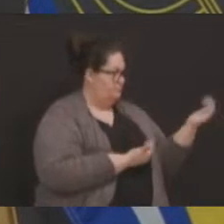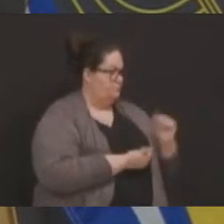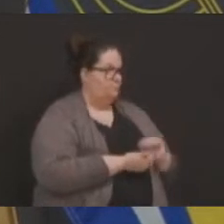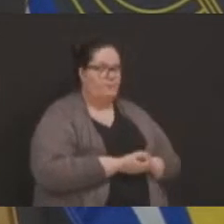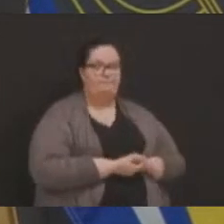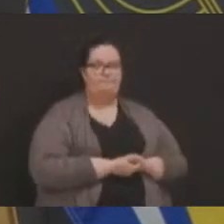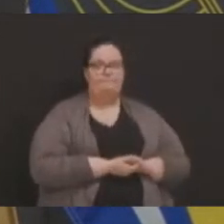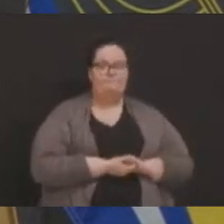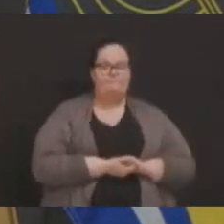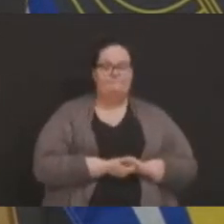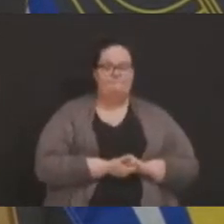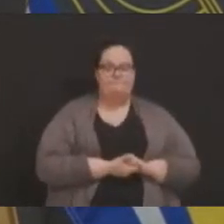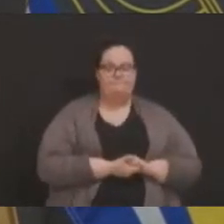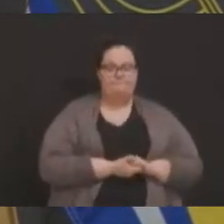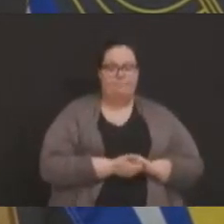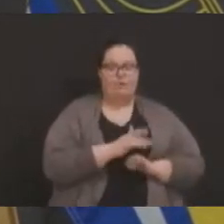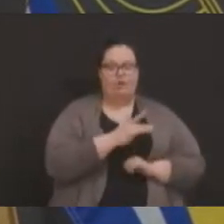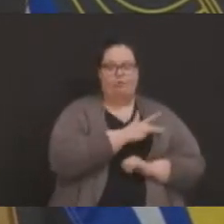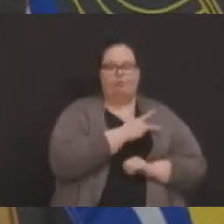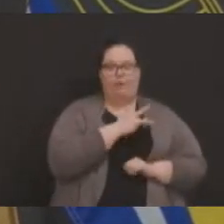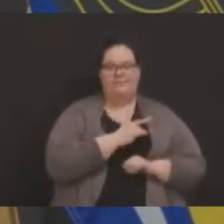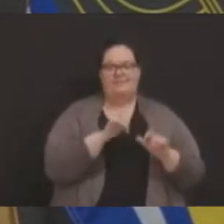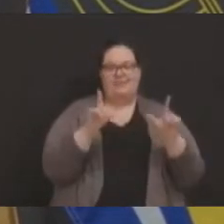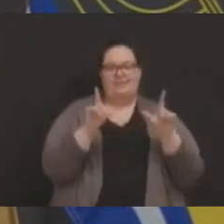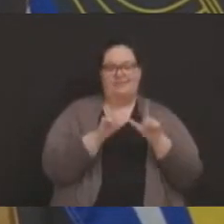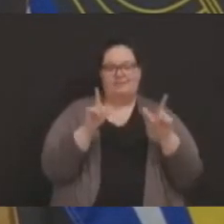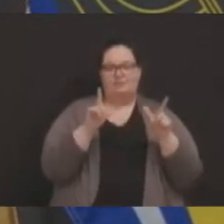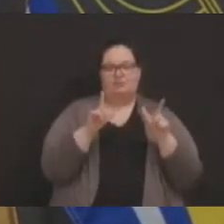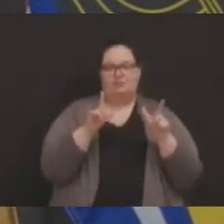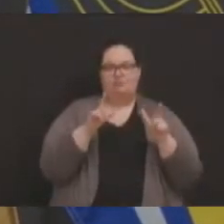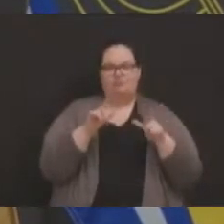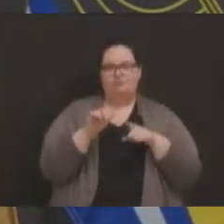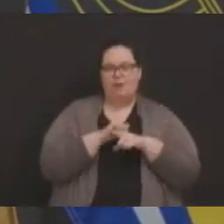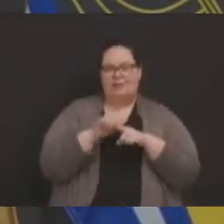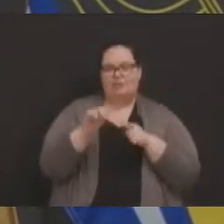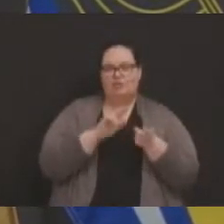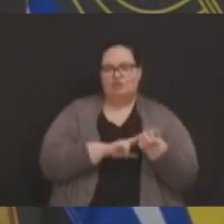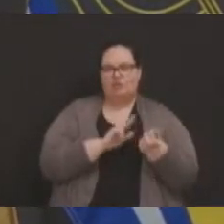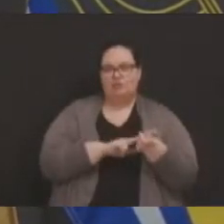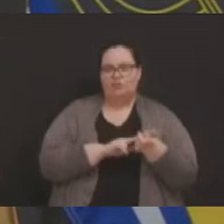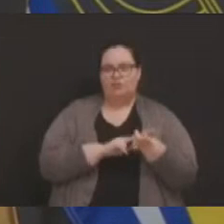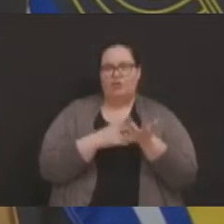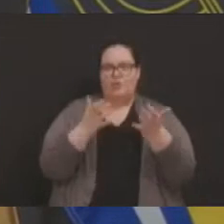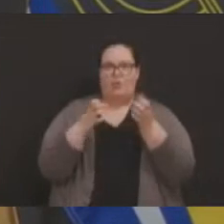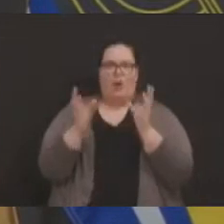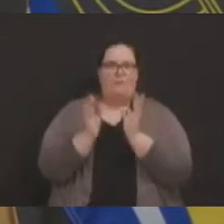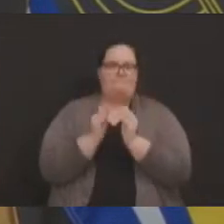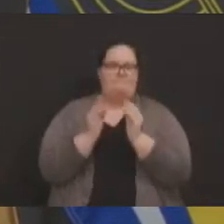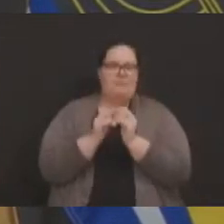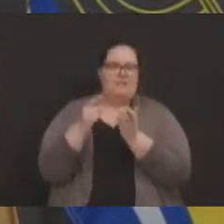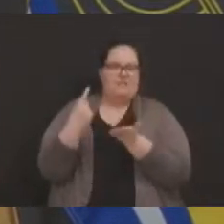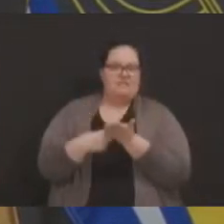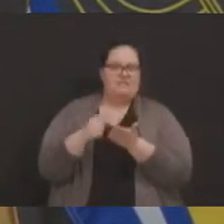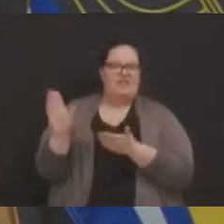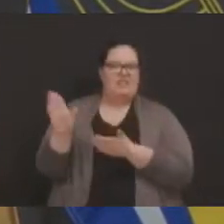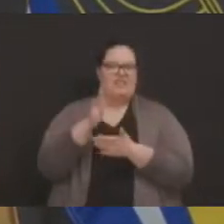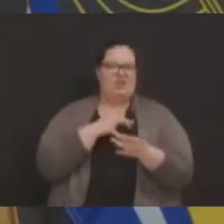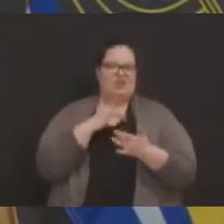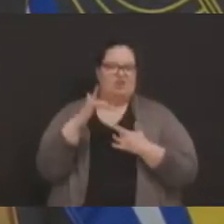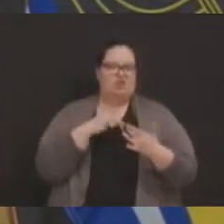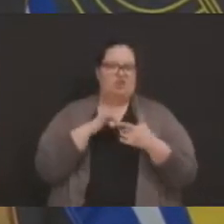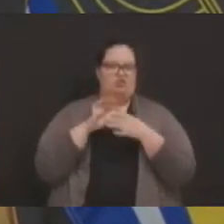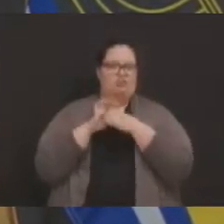concerns, including wages, responsibilities, and job classification. This morning, their union said the province is on the verge